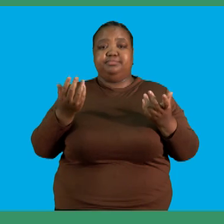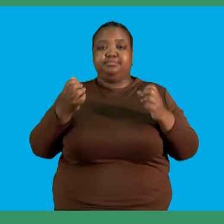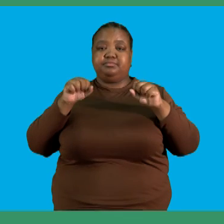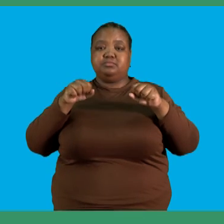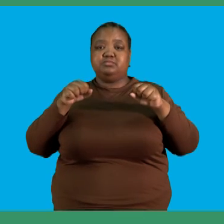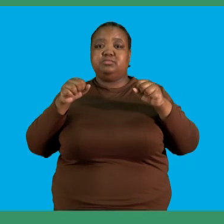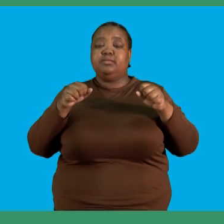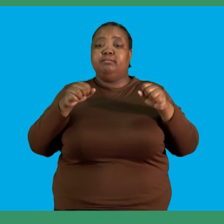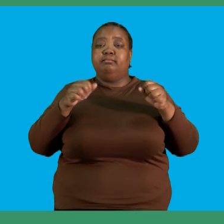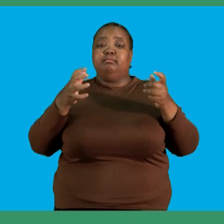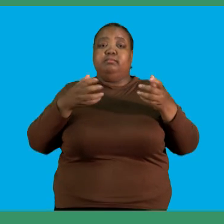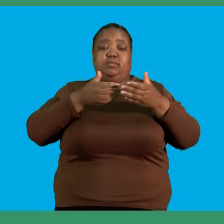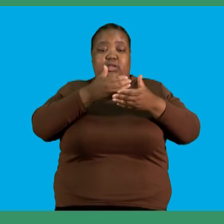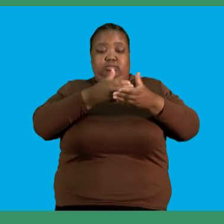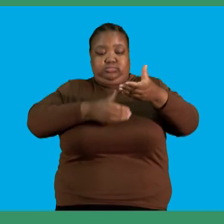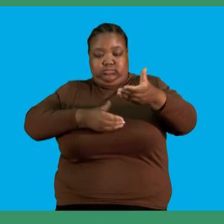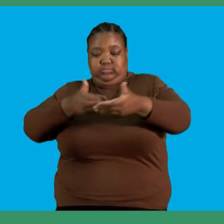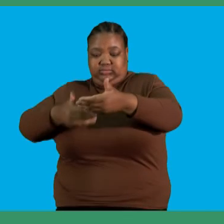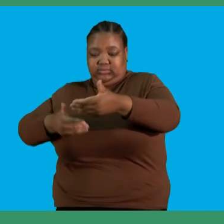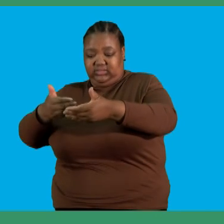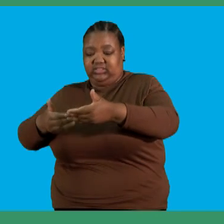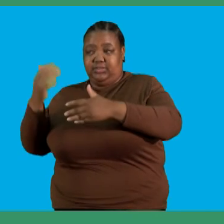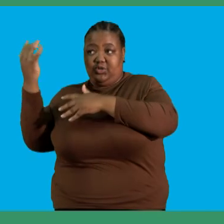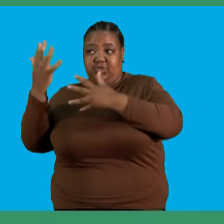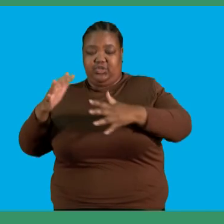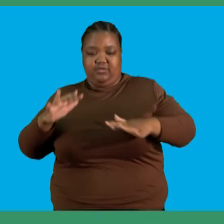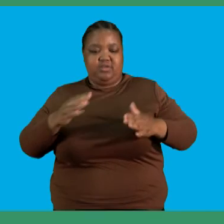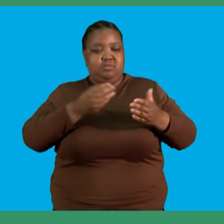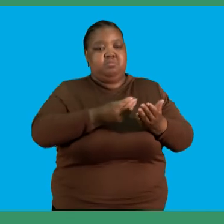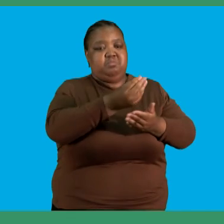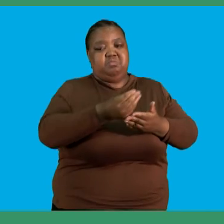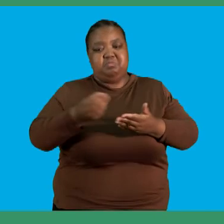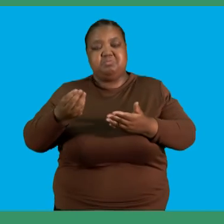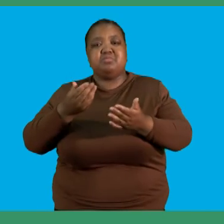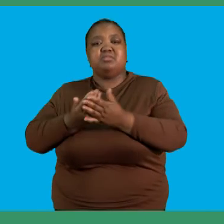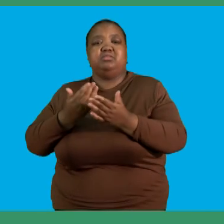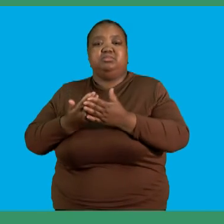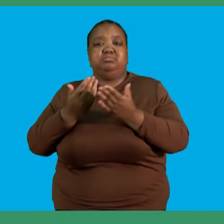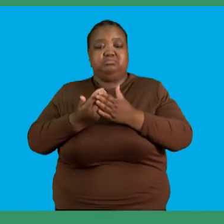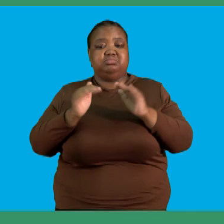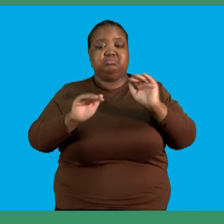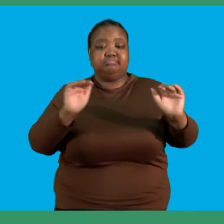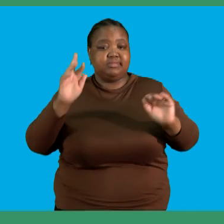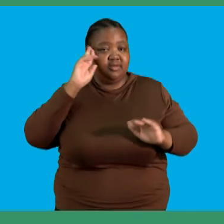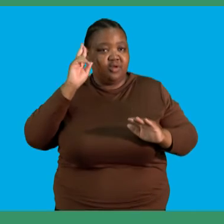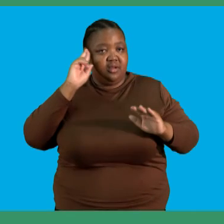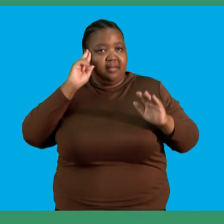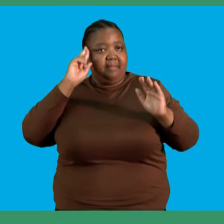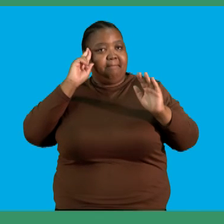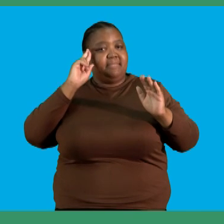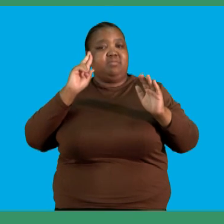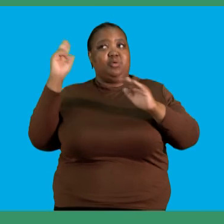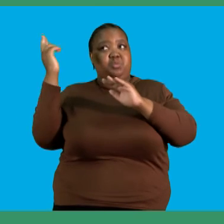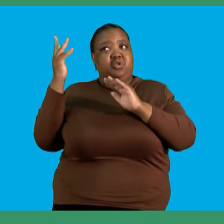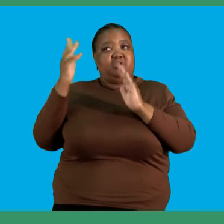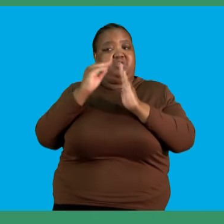then hard copies of the slide presentation can be distributed at the end of the presentation as a reminder